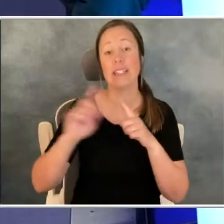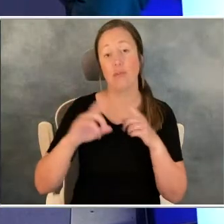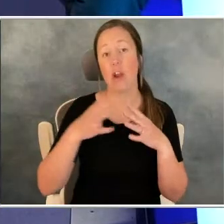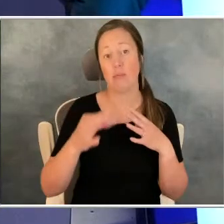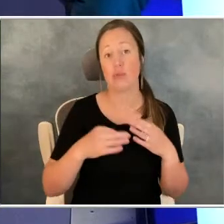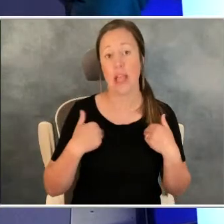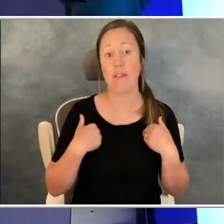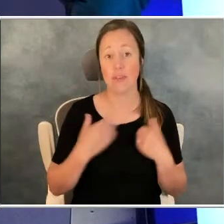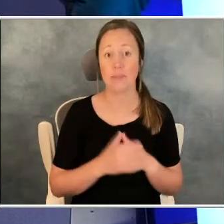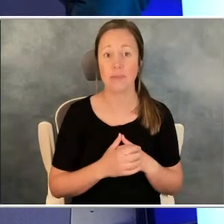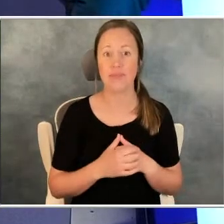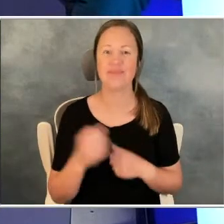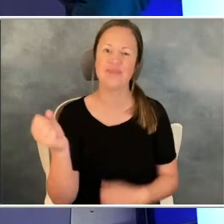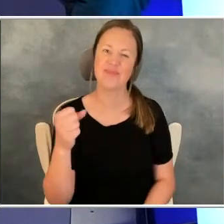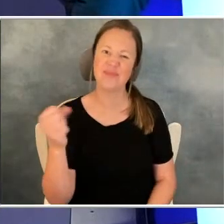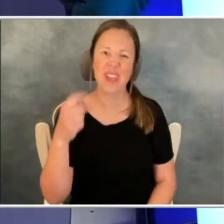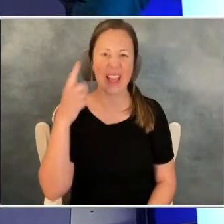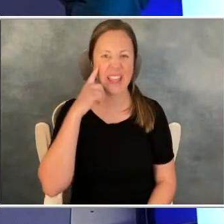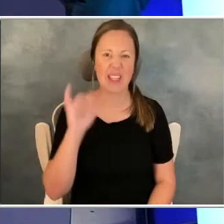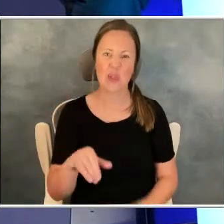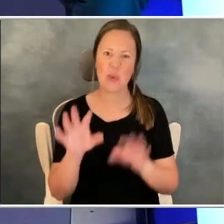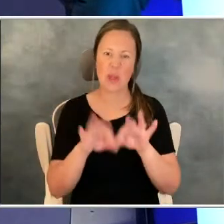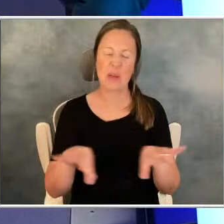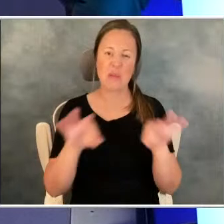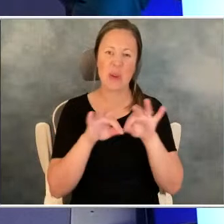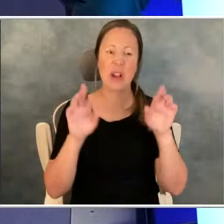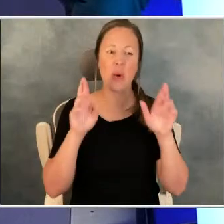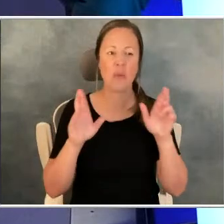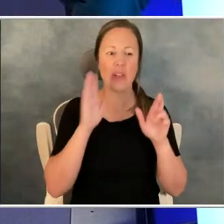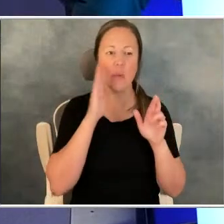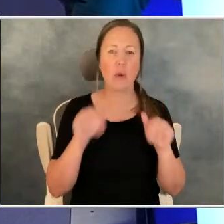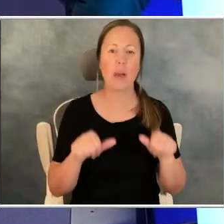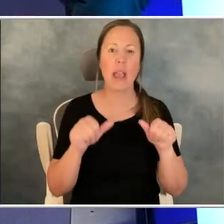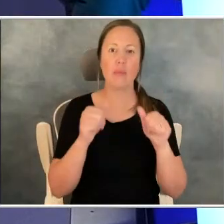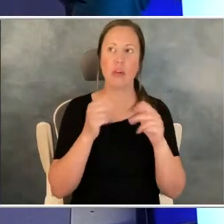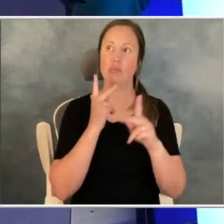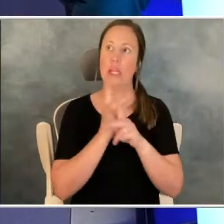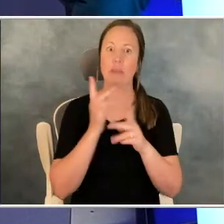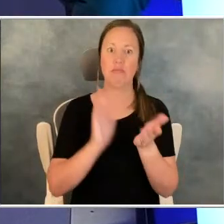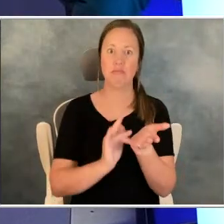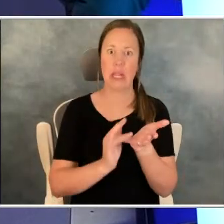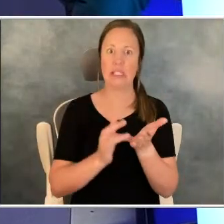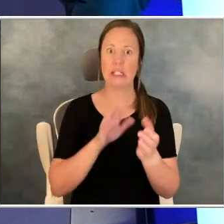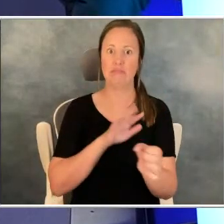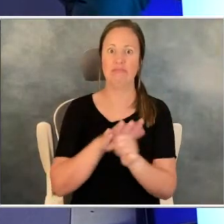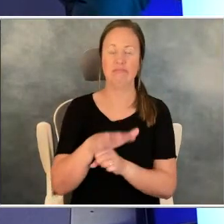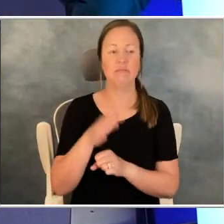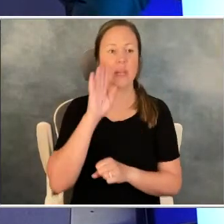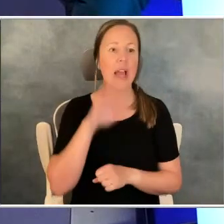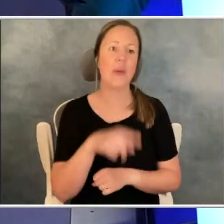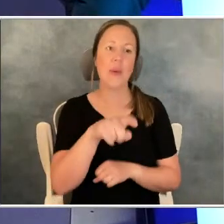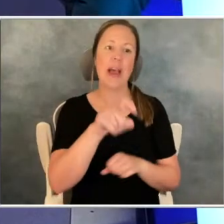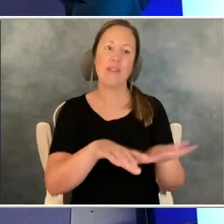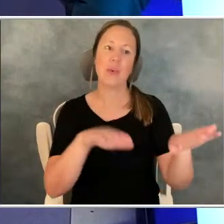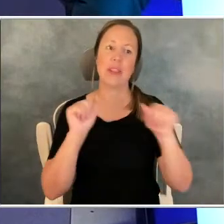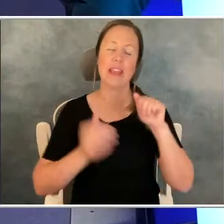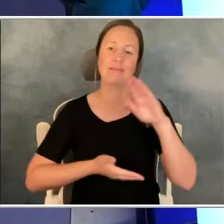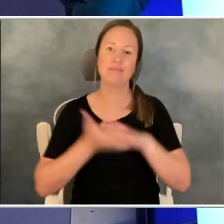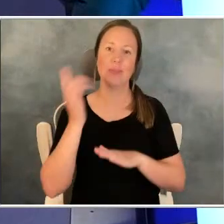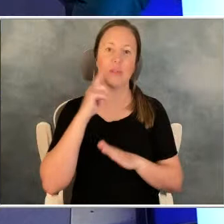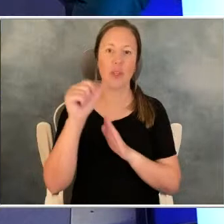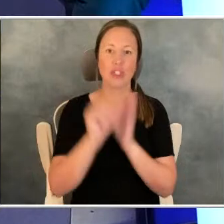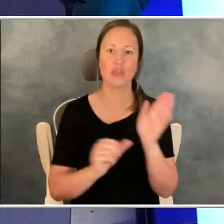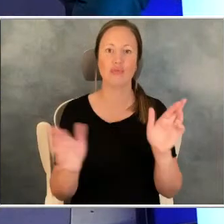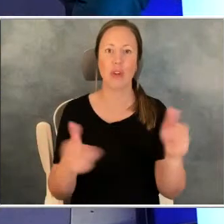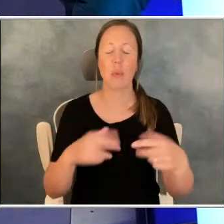regimens are important, and hopefully we'll be able to keep those drugs in good supply. Now, I know you have to go to the operating room, but before you do, we